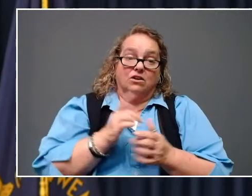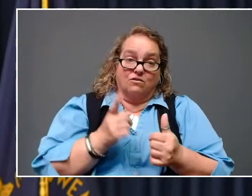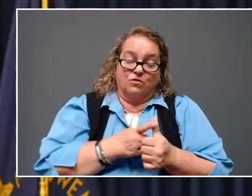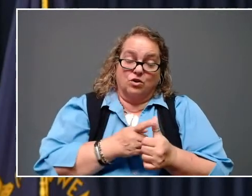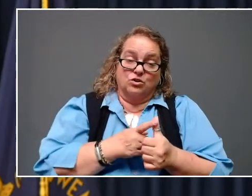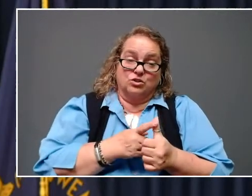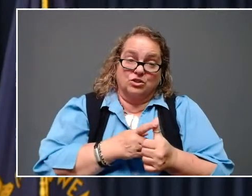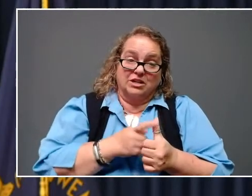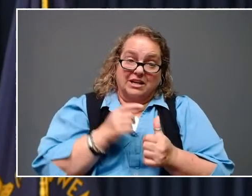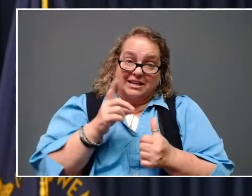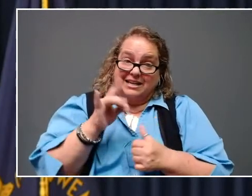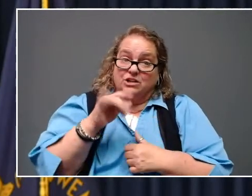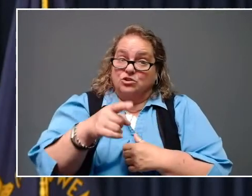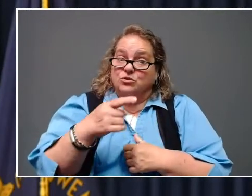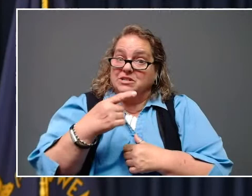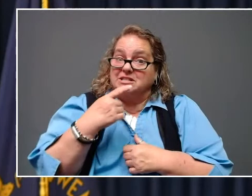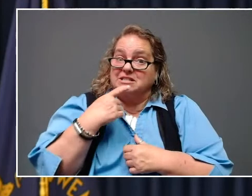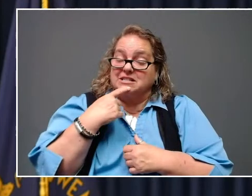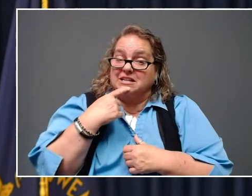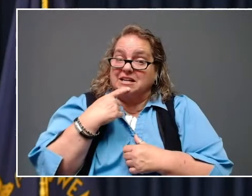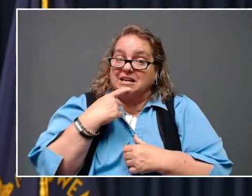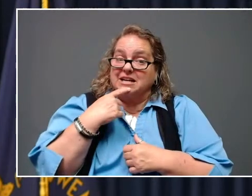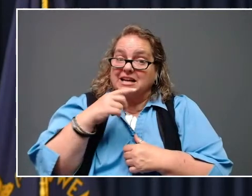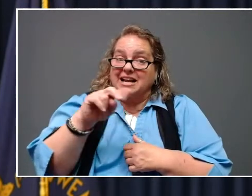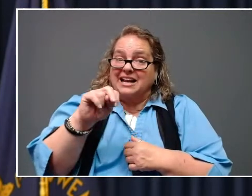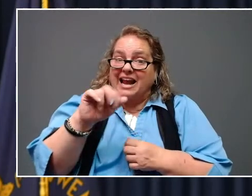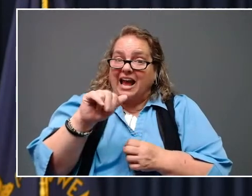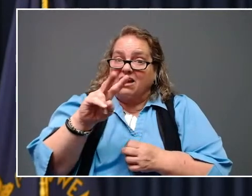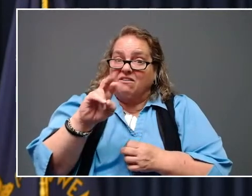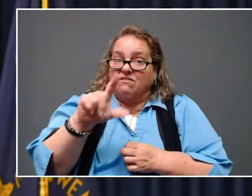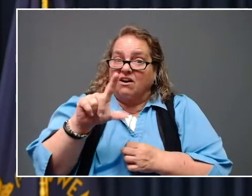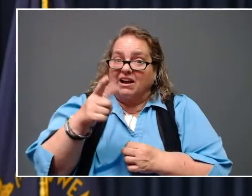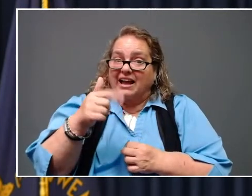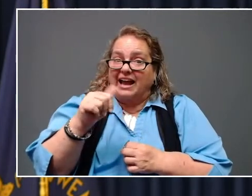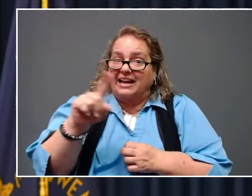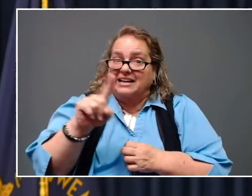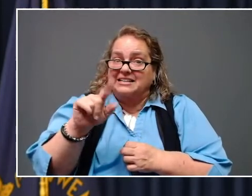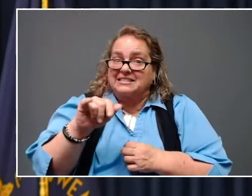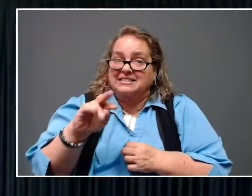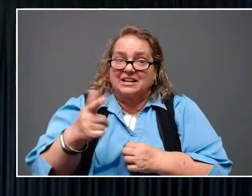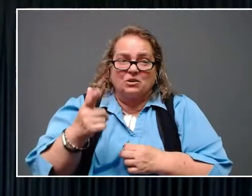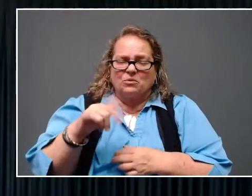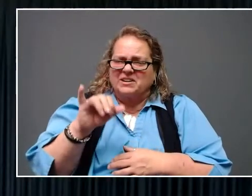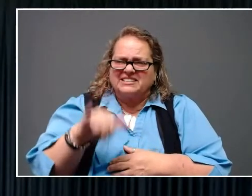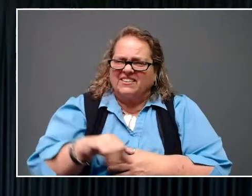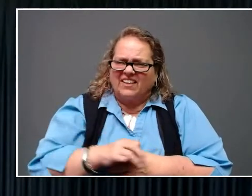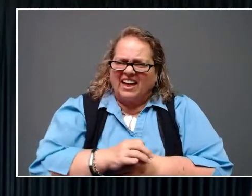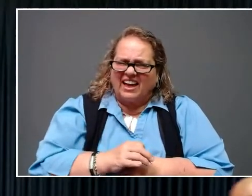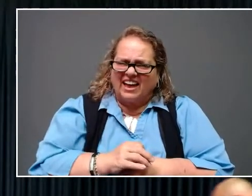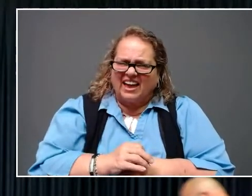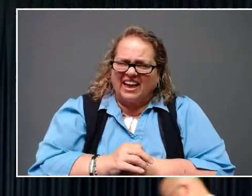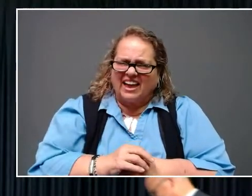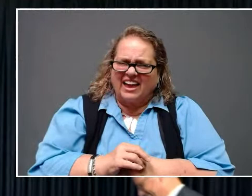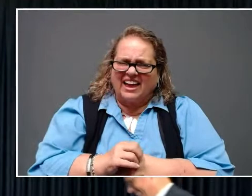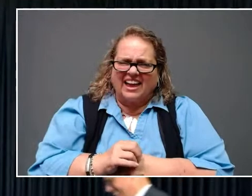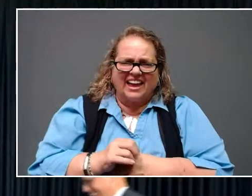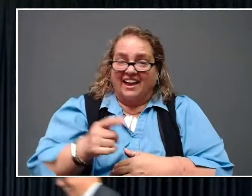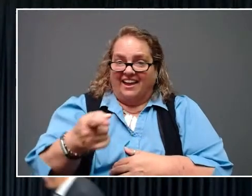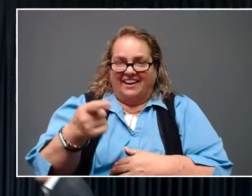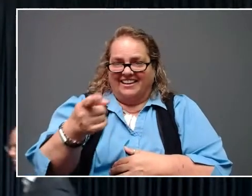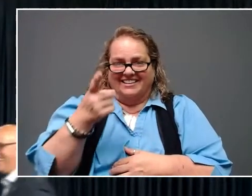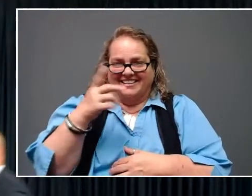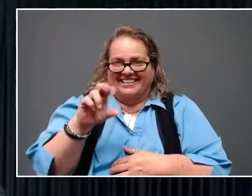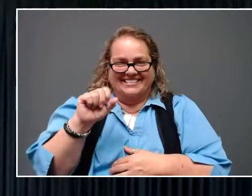you say navel gazing? Can you just clarify what that term was? I'm gonna let Dr. Stack take that